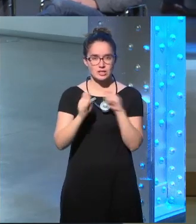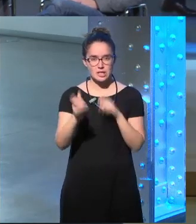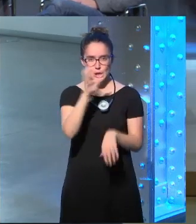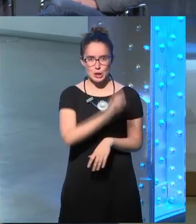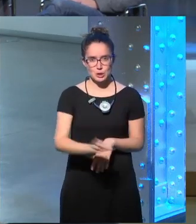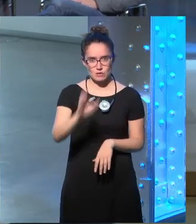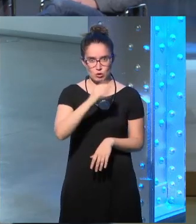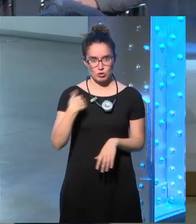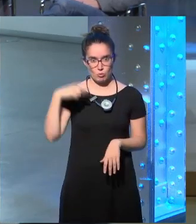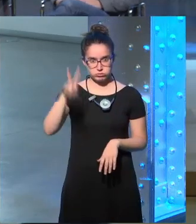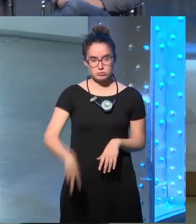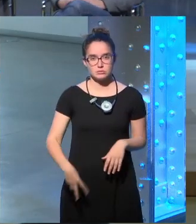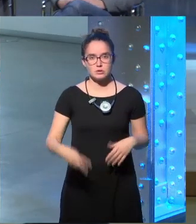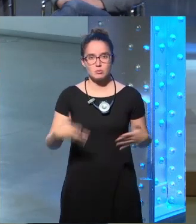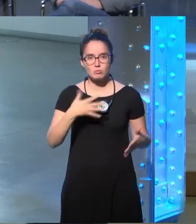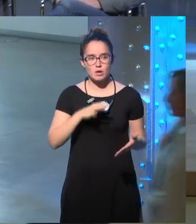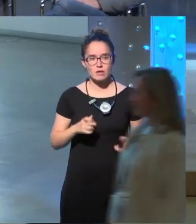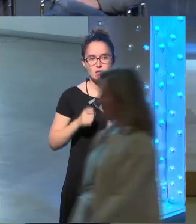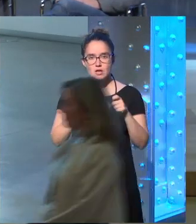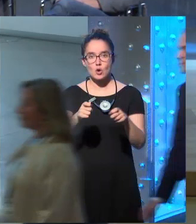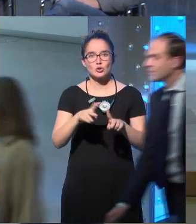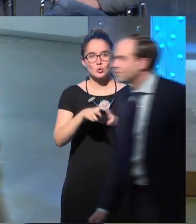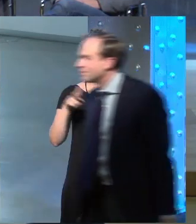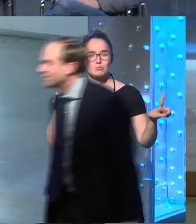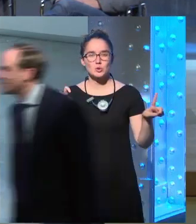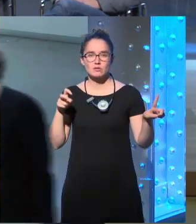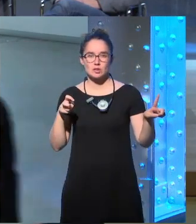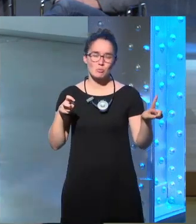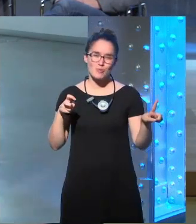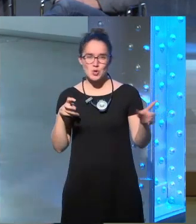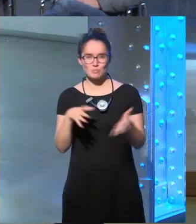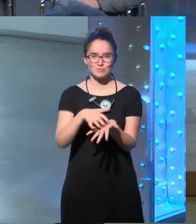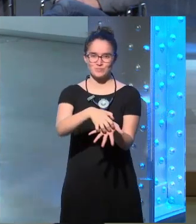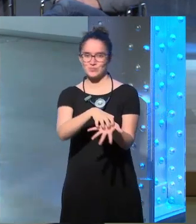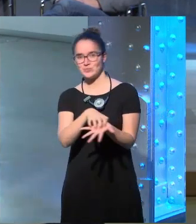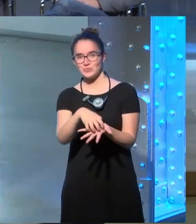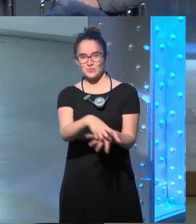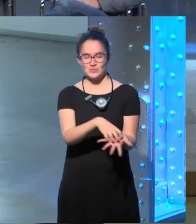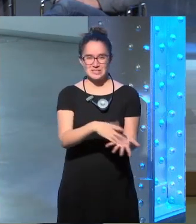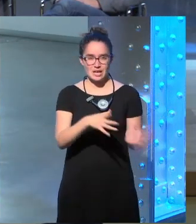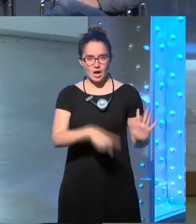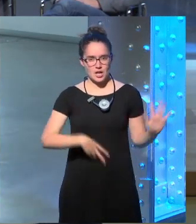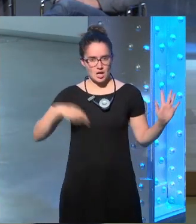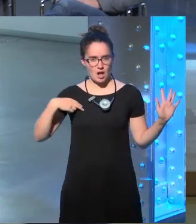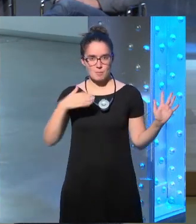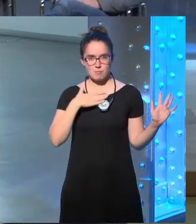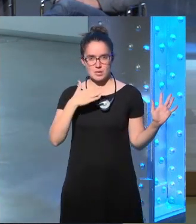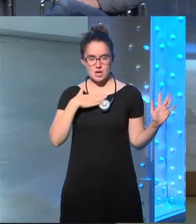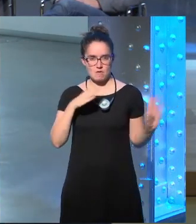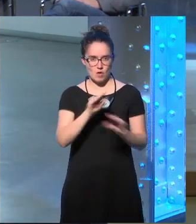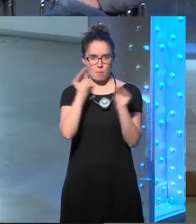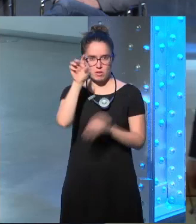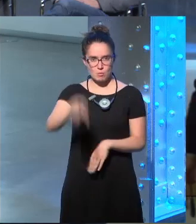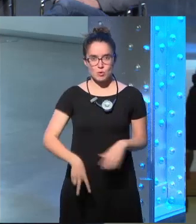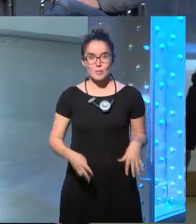have the role of the scientific journalist that I am, and I'm very skeptical in general when